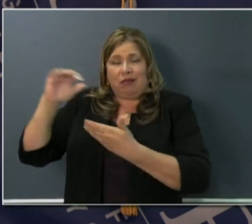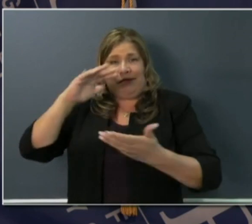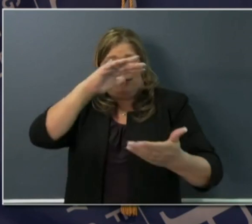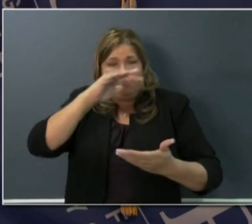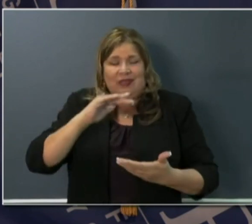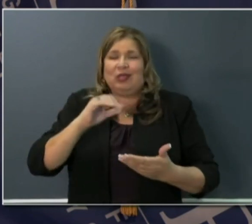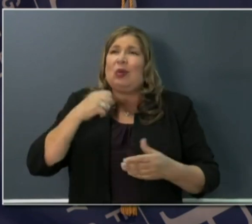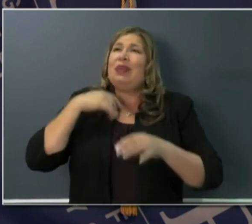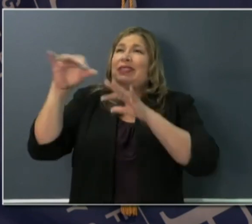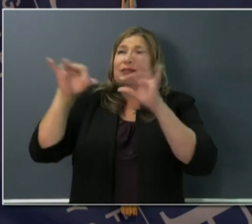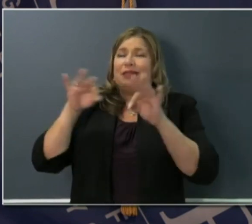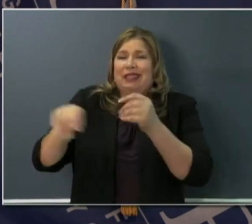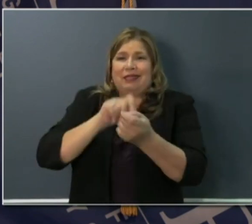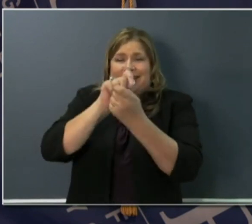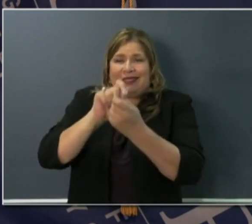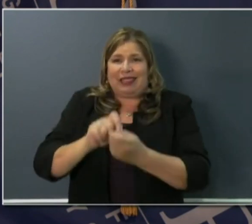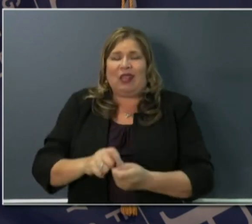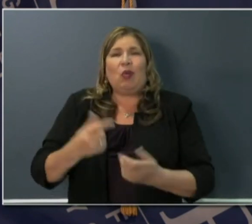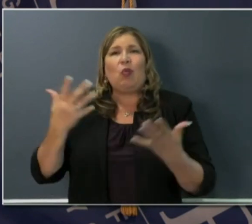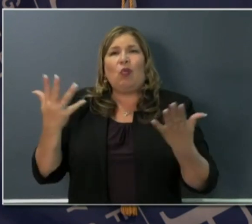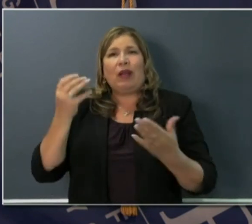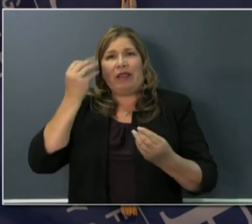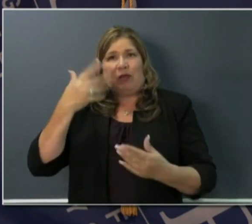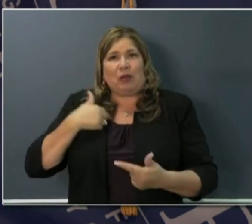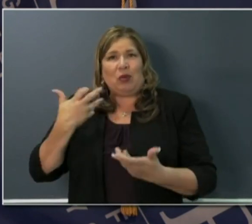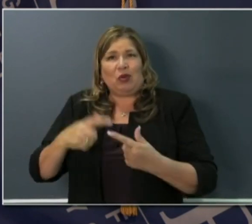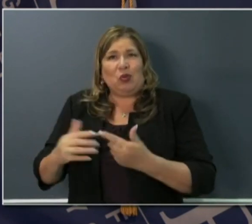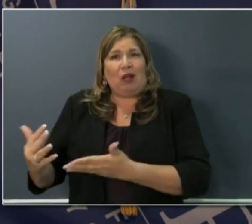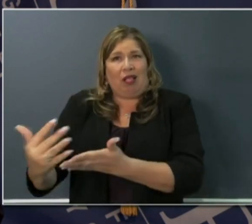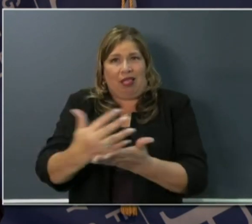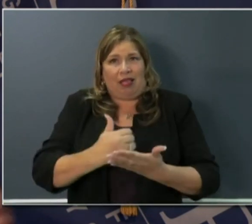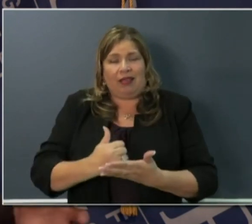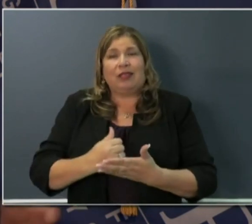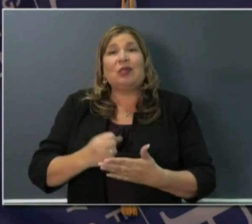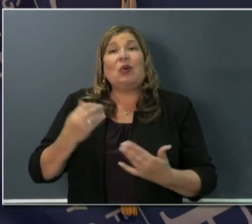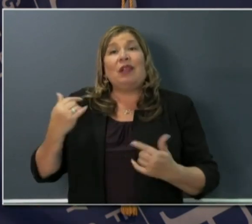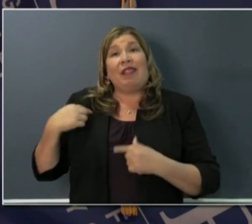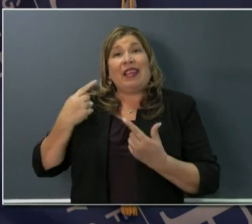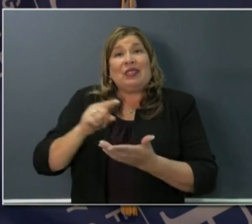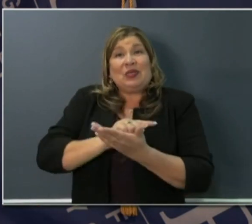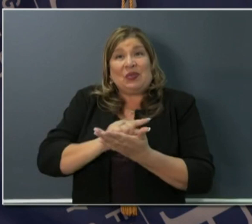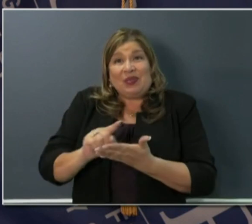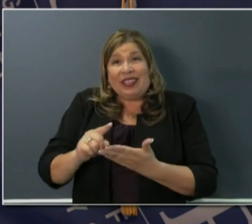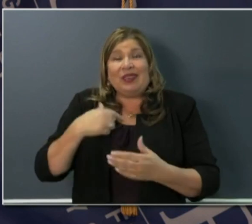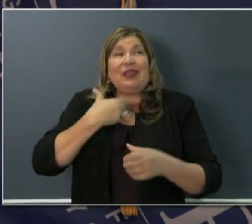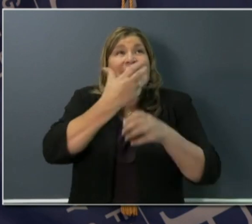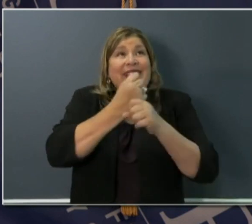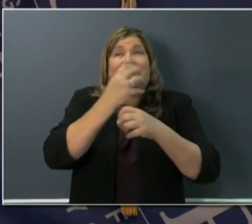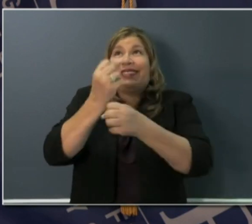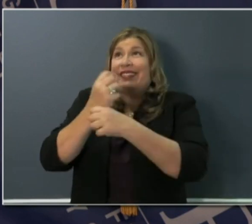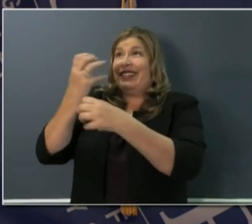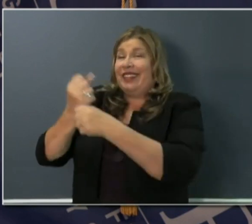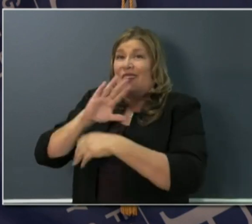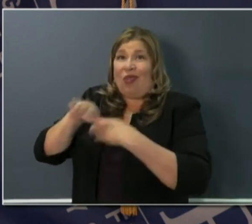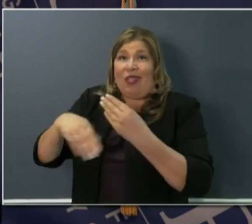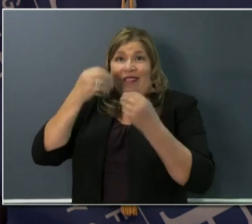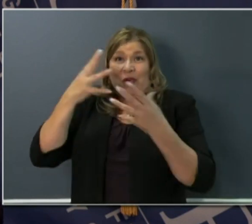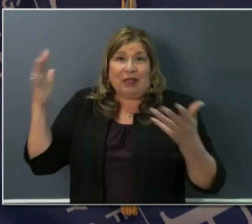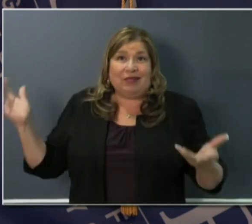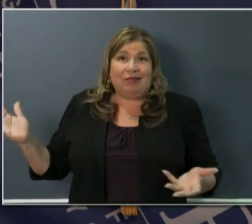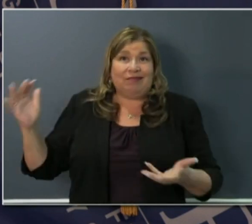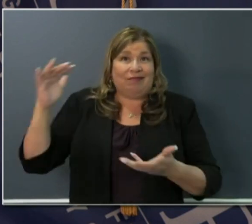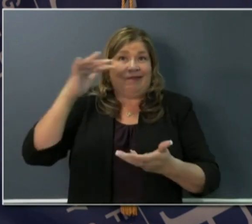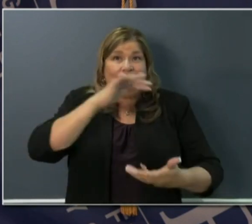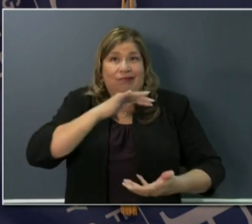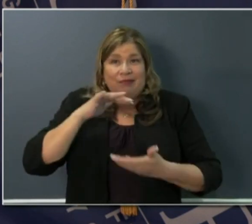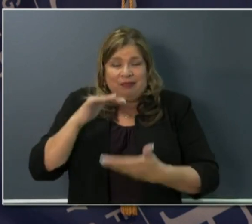line with our collection data. So over the course of last week, we've been scrubbing all of those and getting down